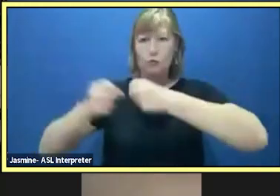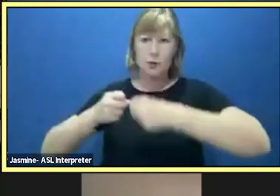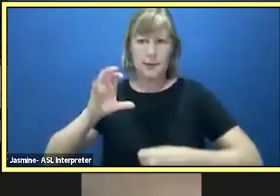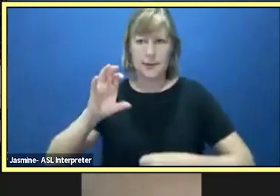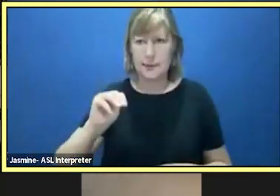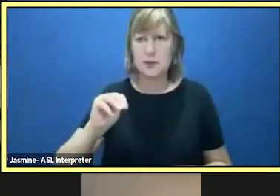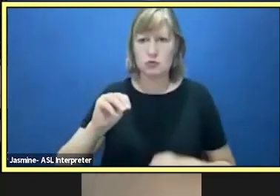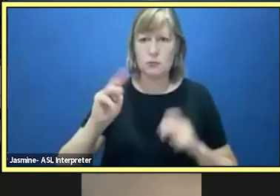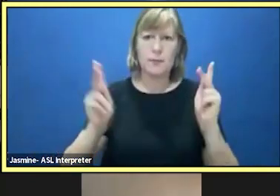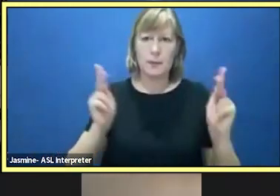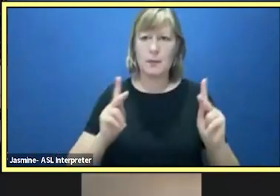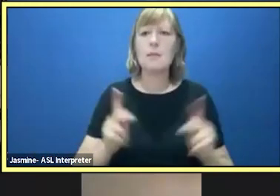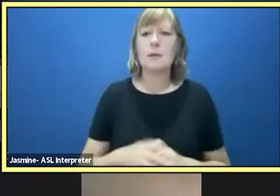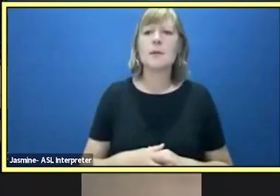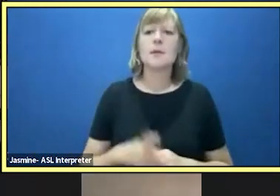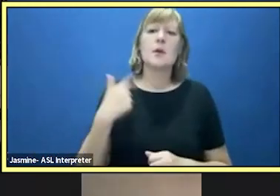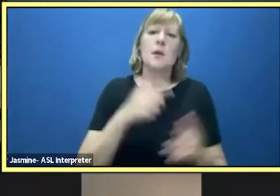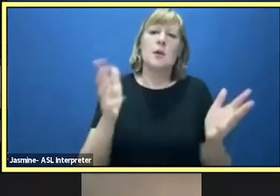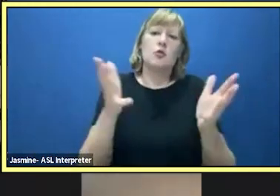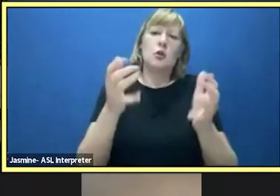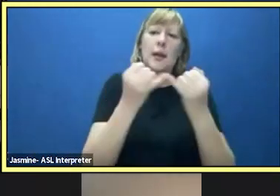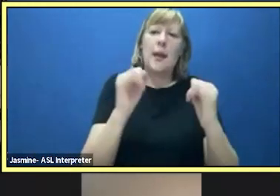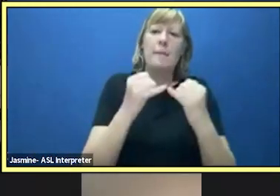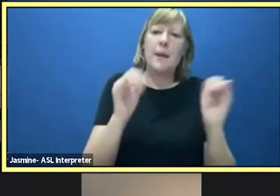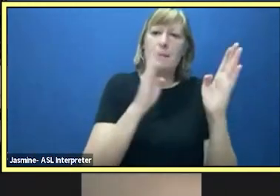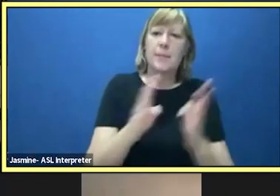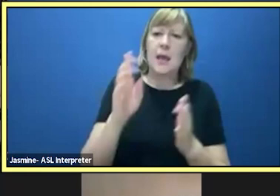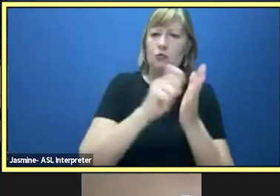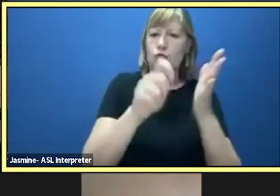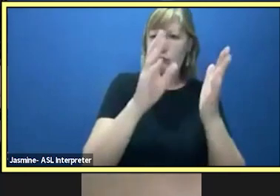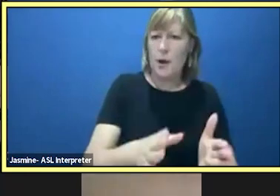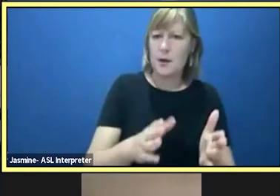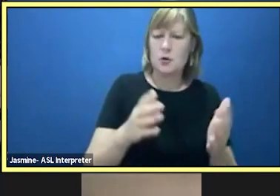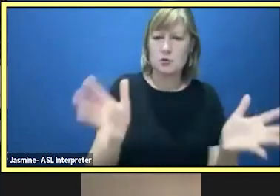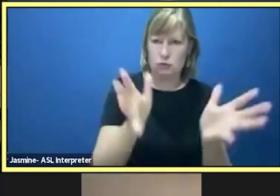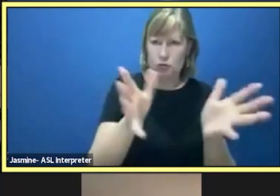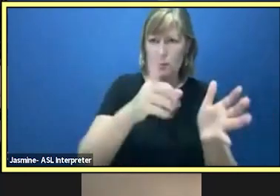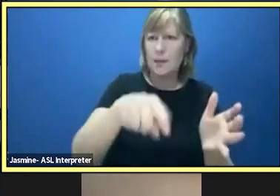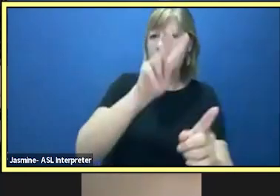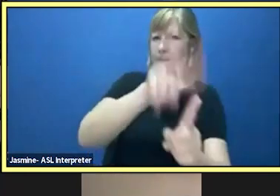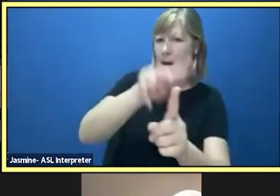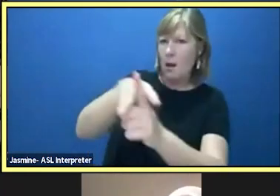independent plan writers to apply with those organizations.